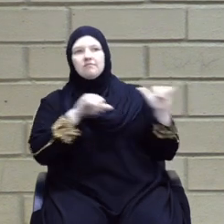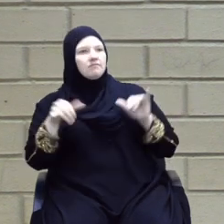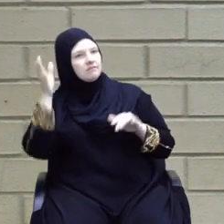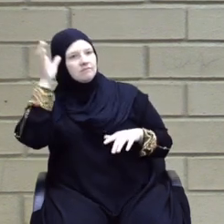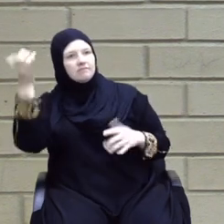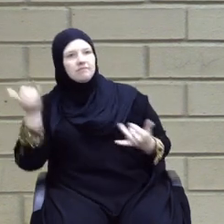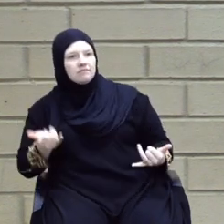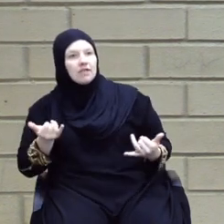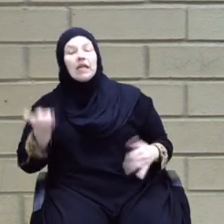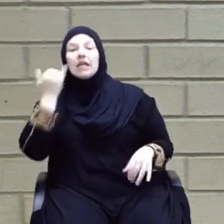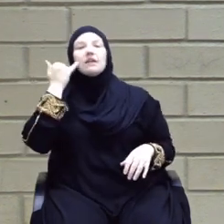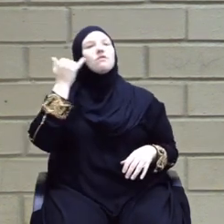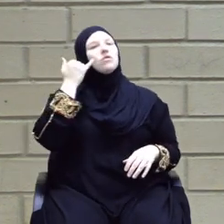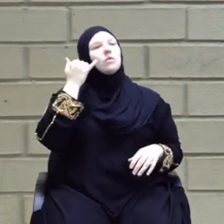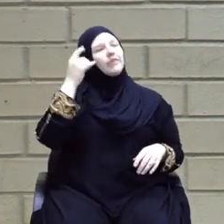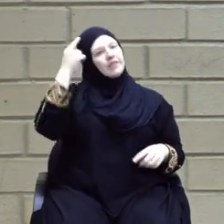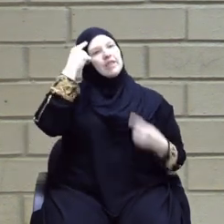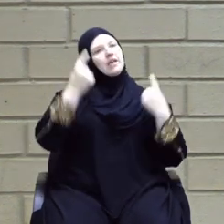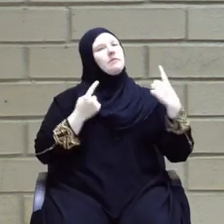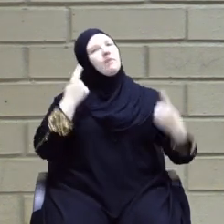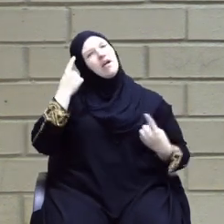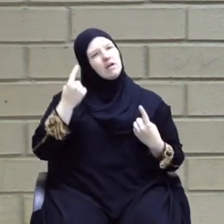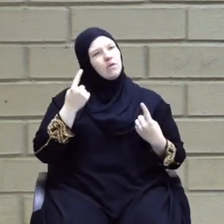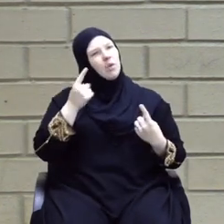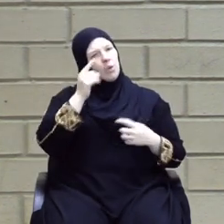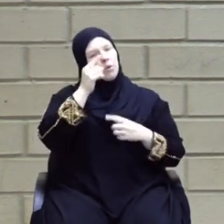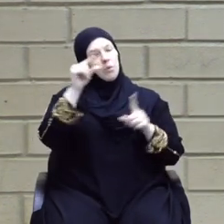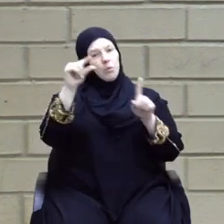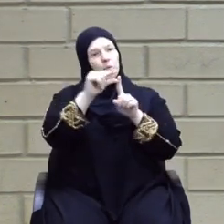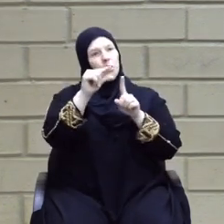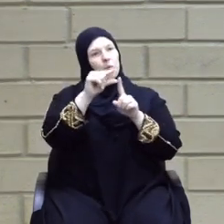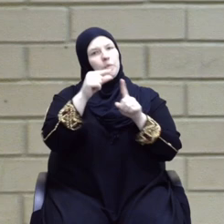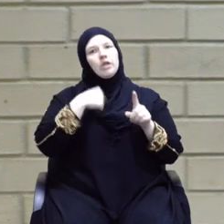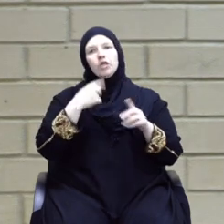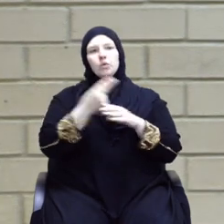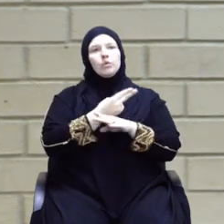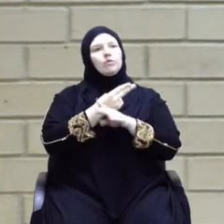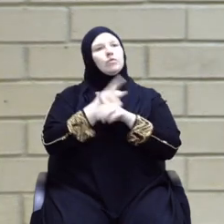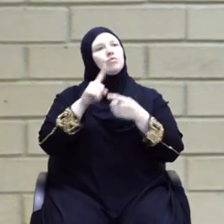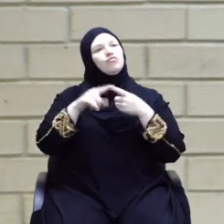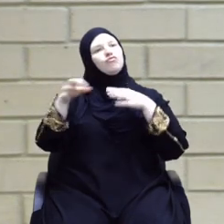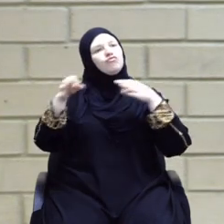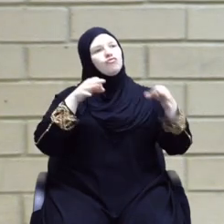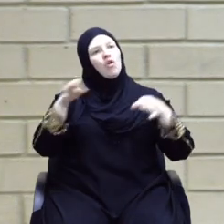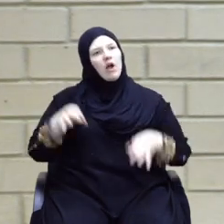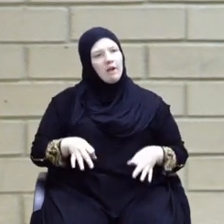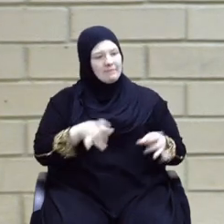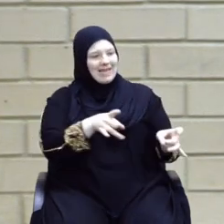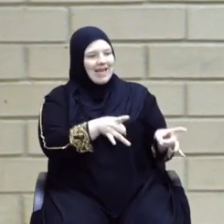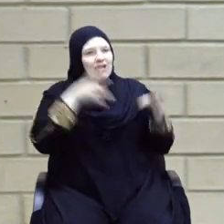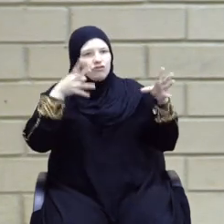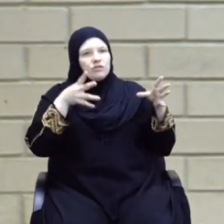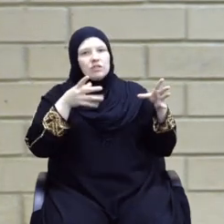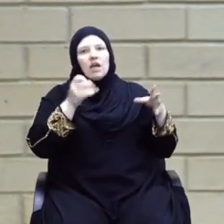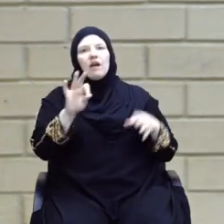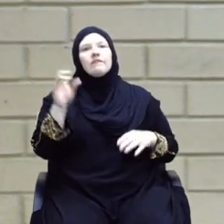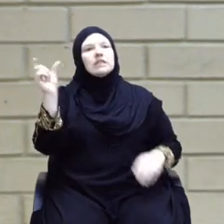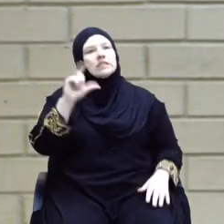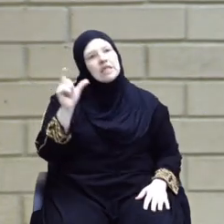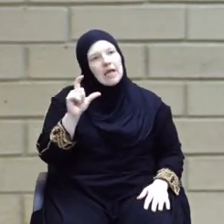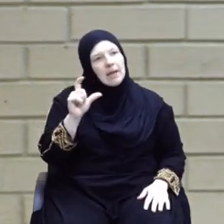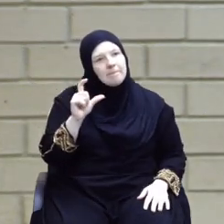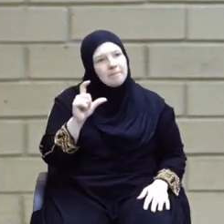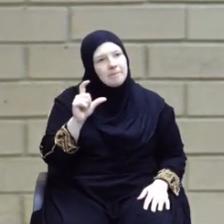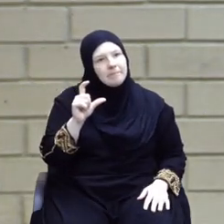If you look around you, you will notice that the word that we use to describe the hatred of Islam and spreading